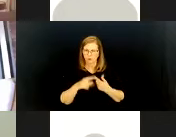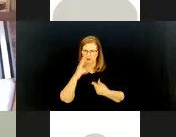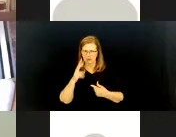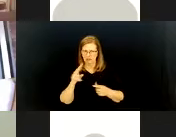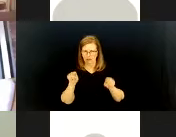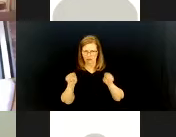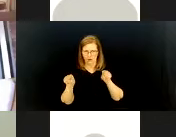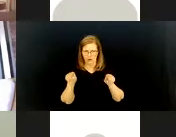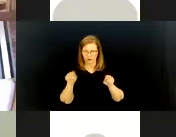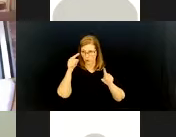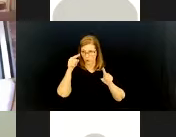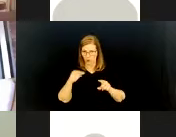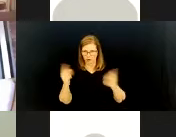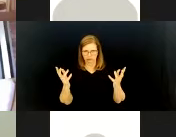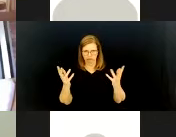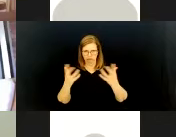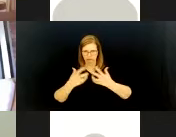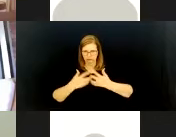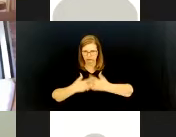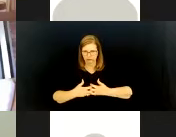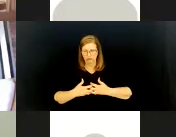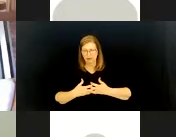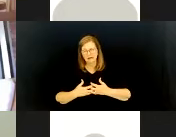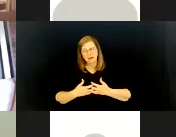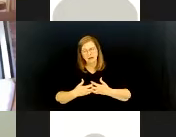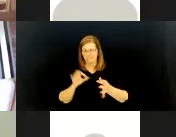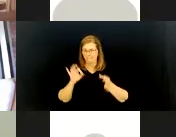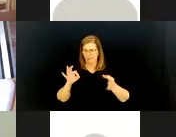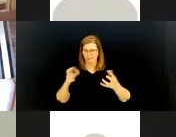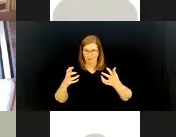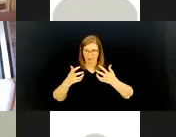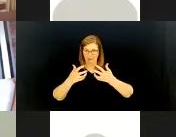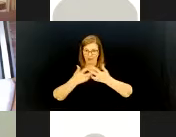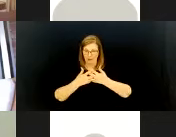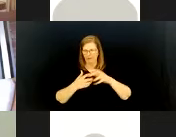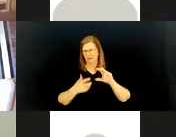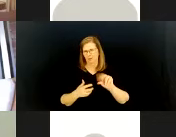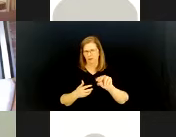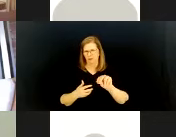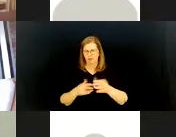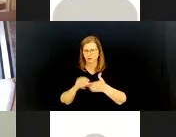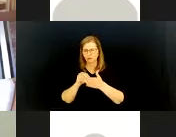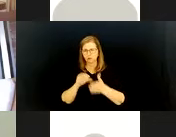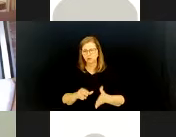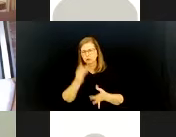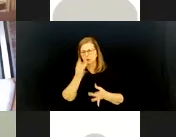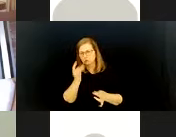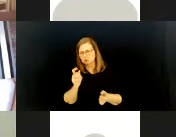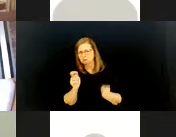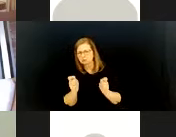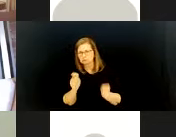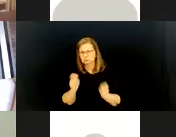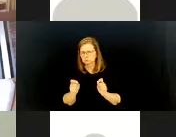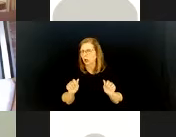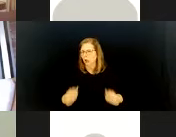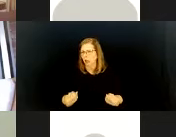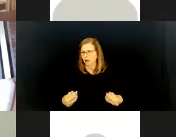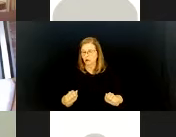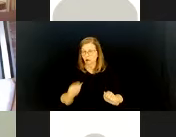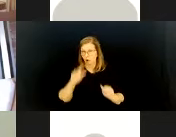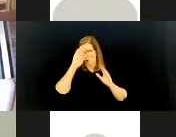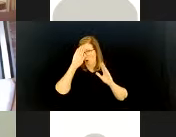those goals. Now, it's not going to be perfect because we know our students' interests may change. Hopefully by the time